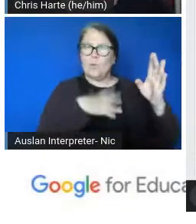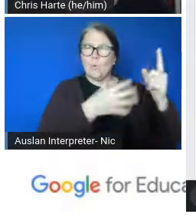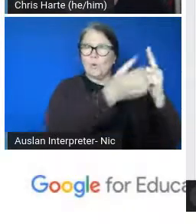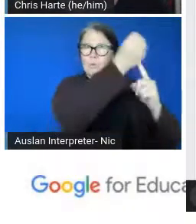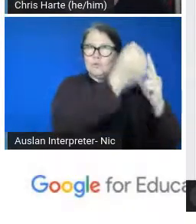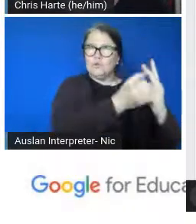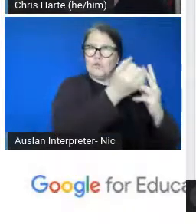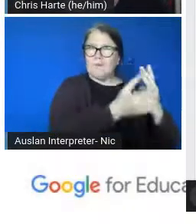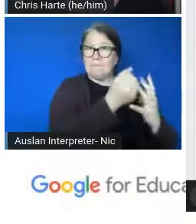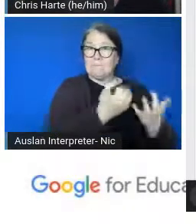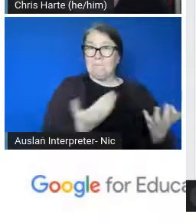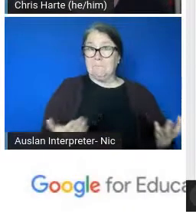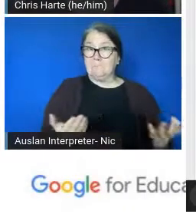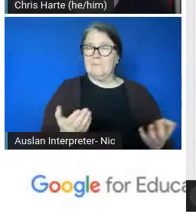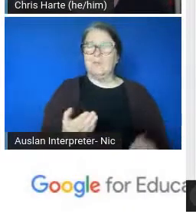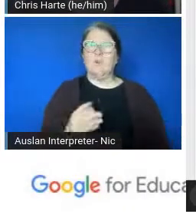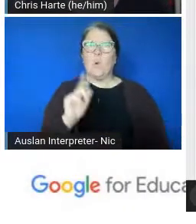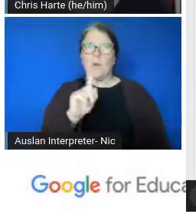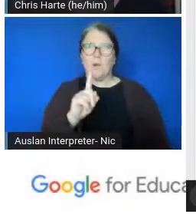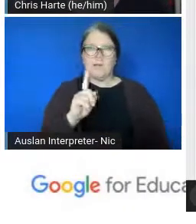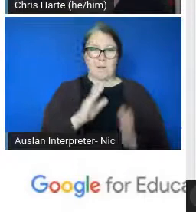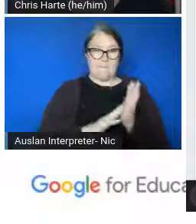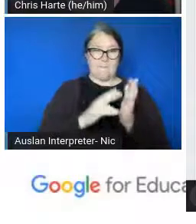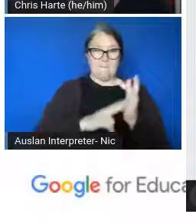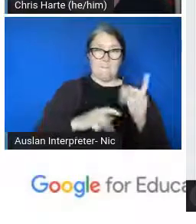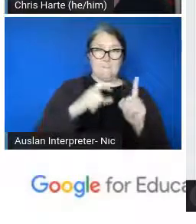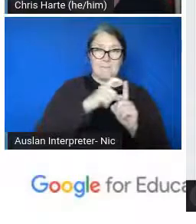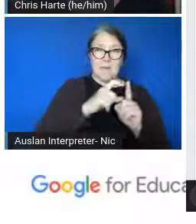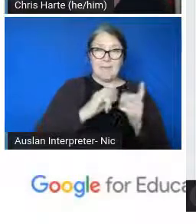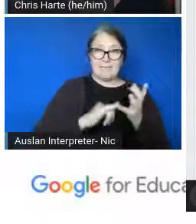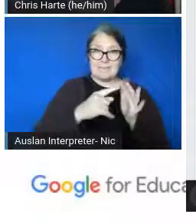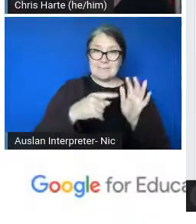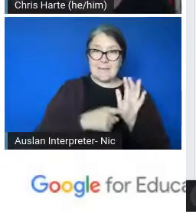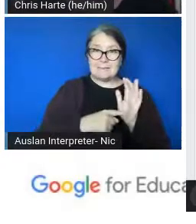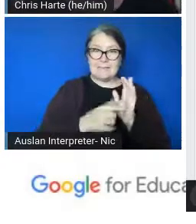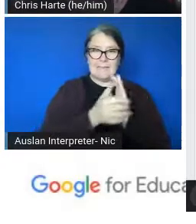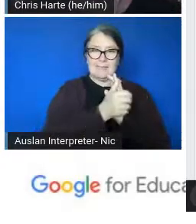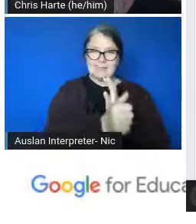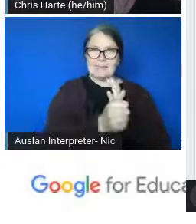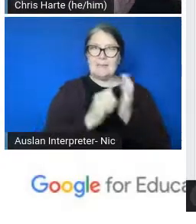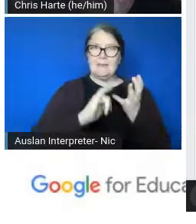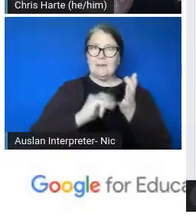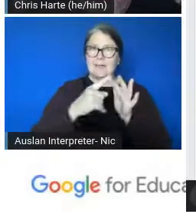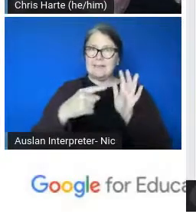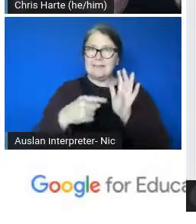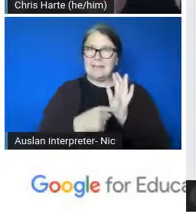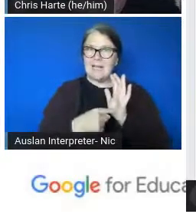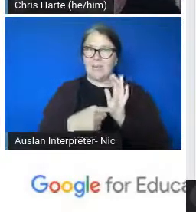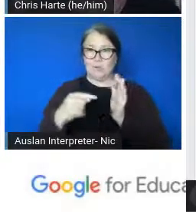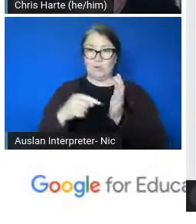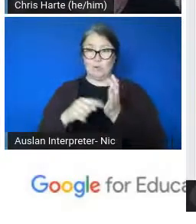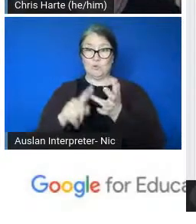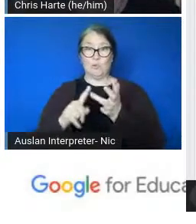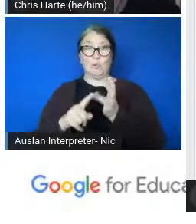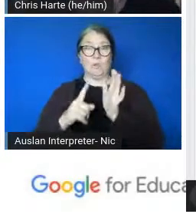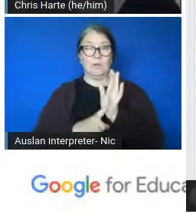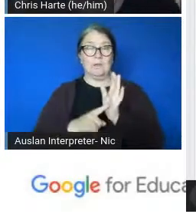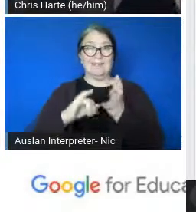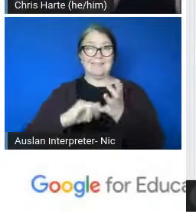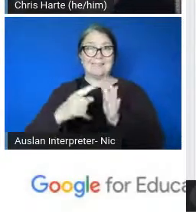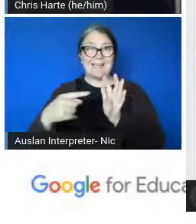and tool set that you want kids to develop while they're working towards a solution? How will this project promote literacy and numeracy?